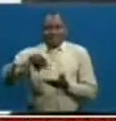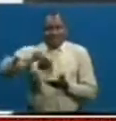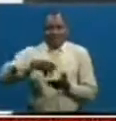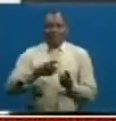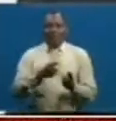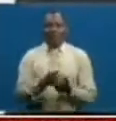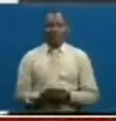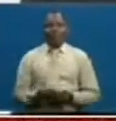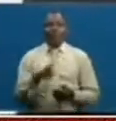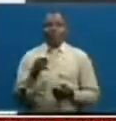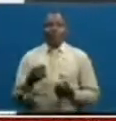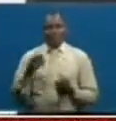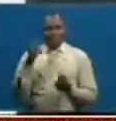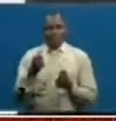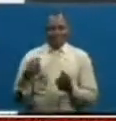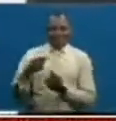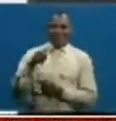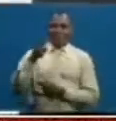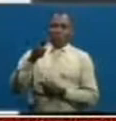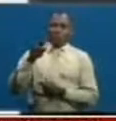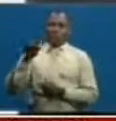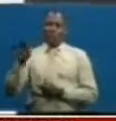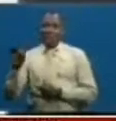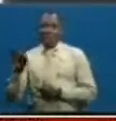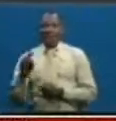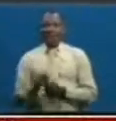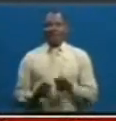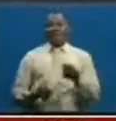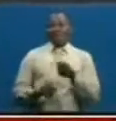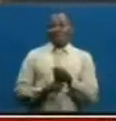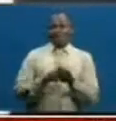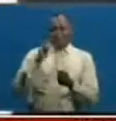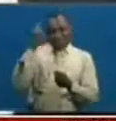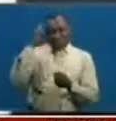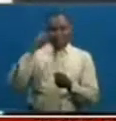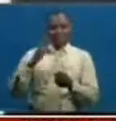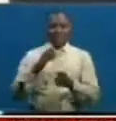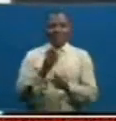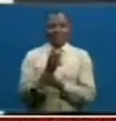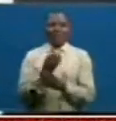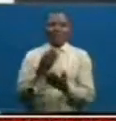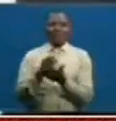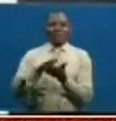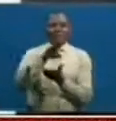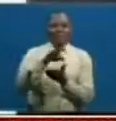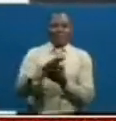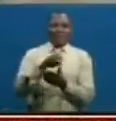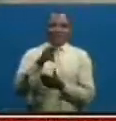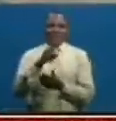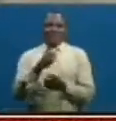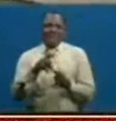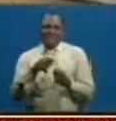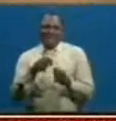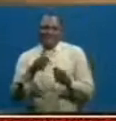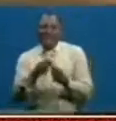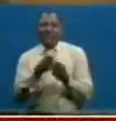therefore, since 2008, with funding from the German embassy, we've been trying to